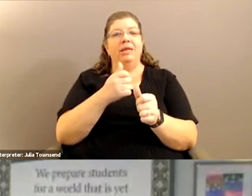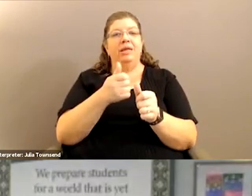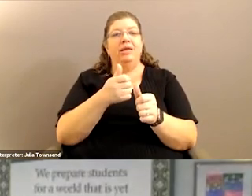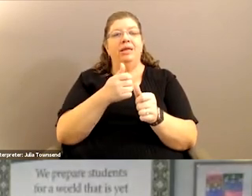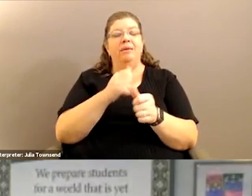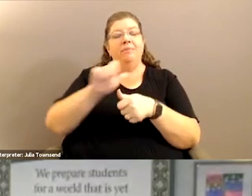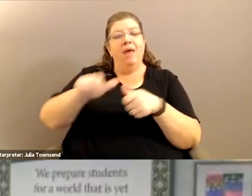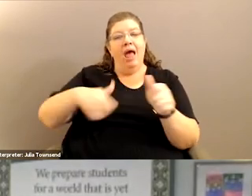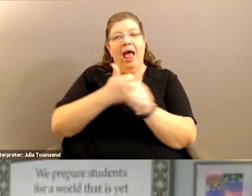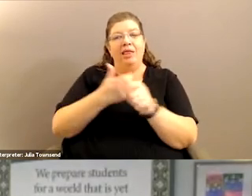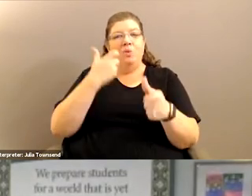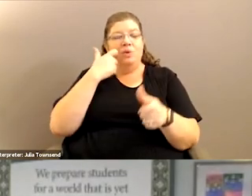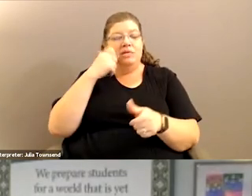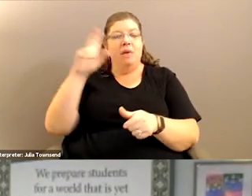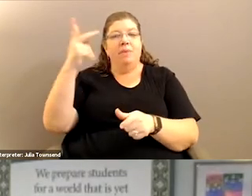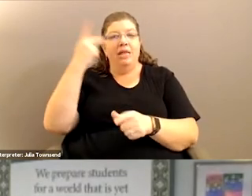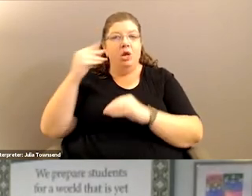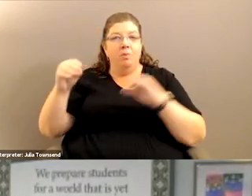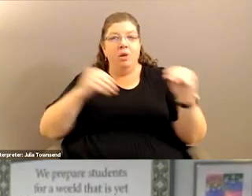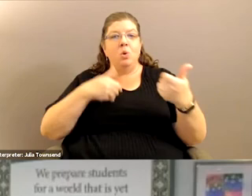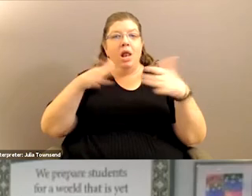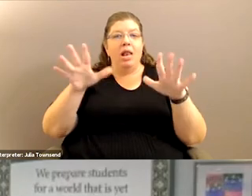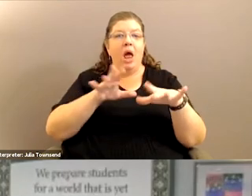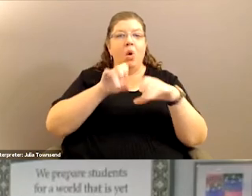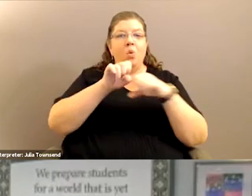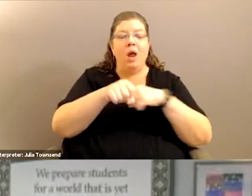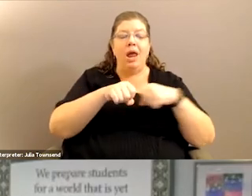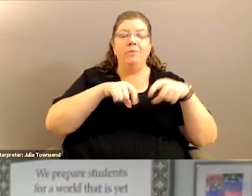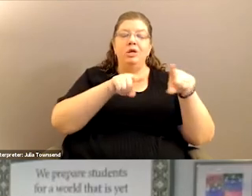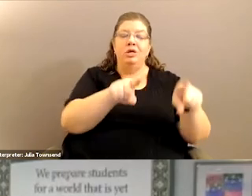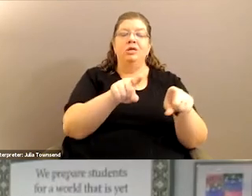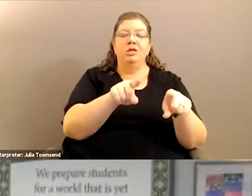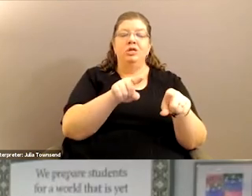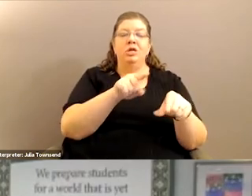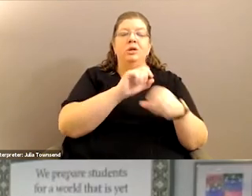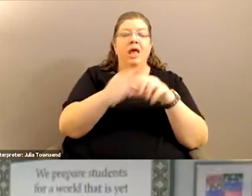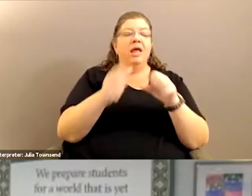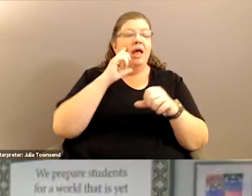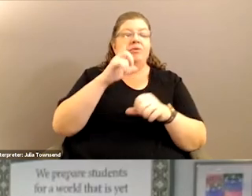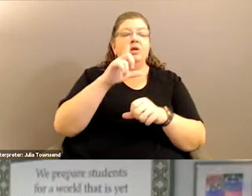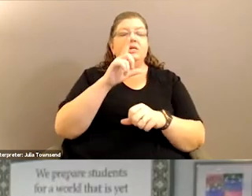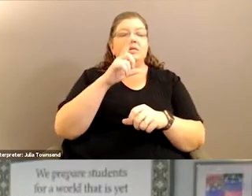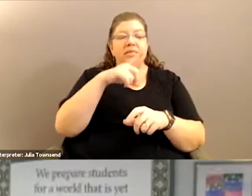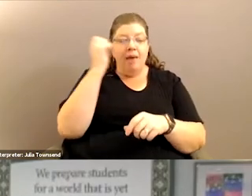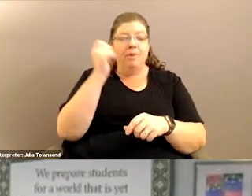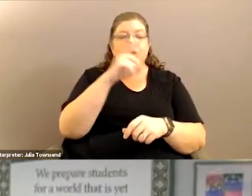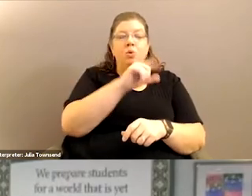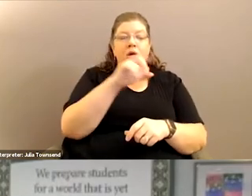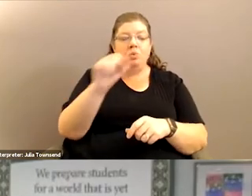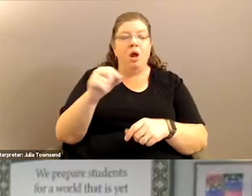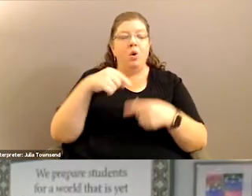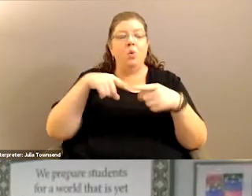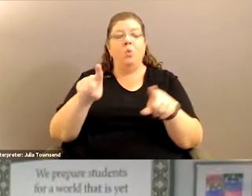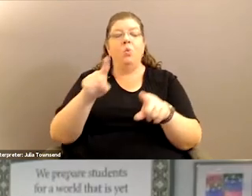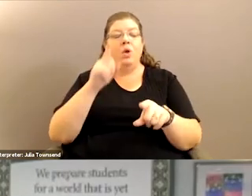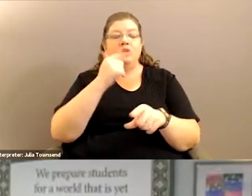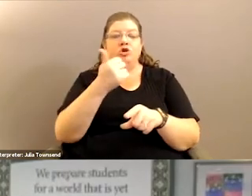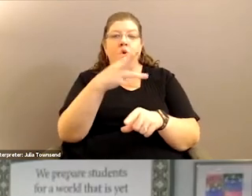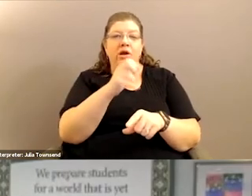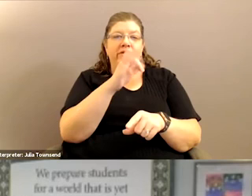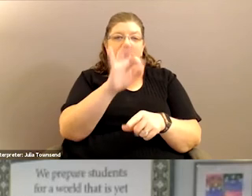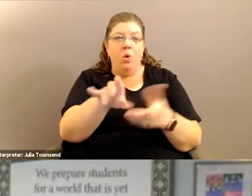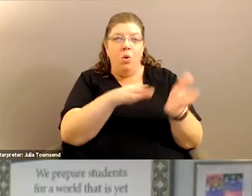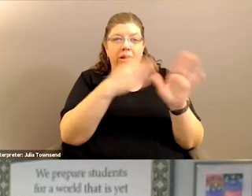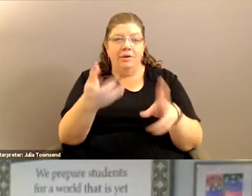movements to elaborate over the summer of 2020 with the death of george floyd followed by the black lives matter protests the